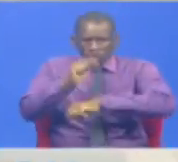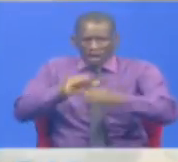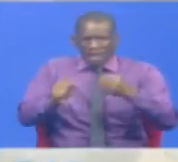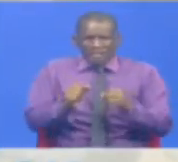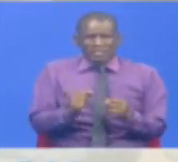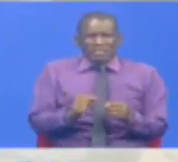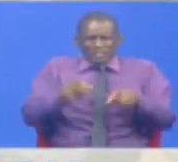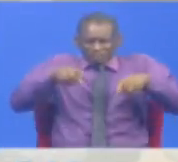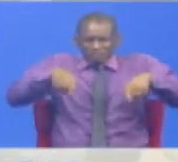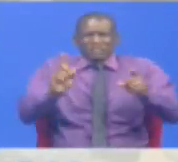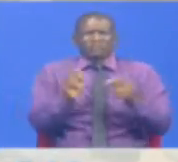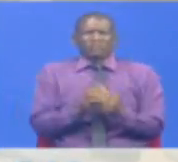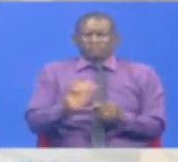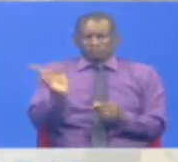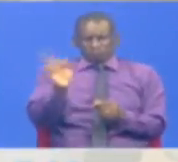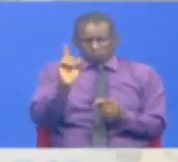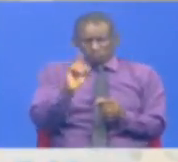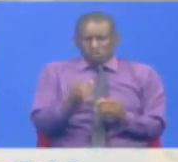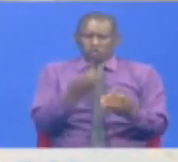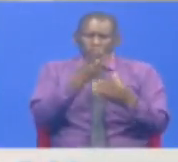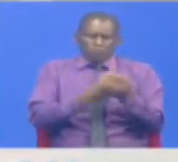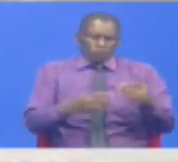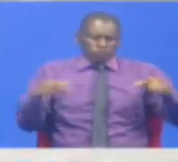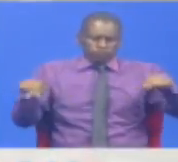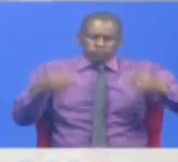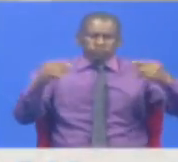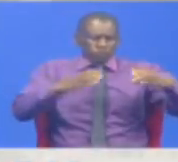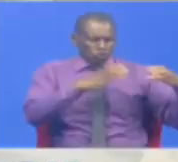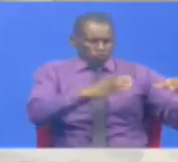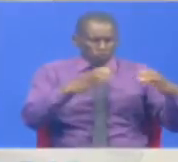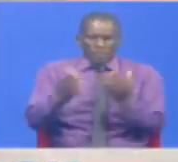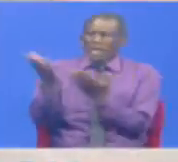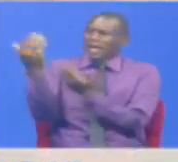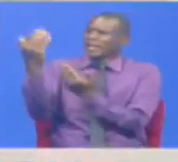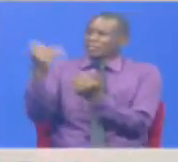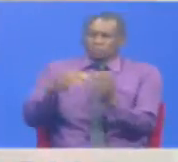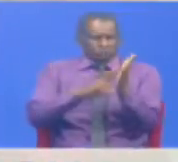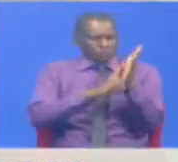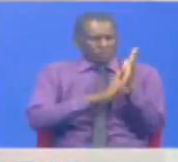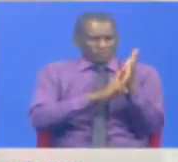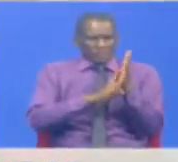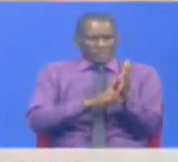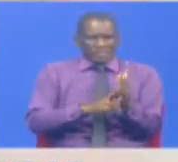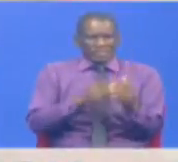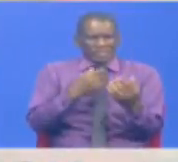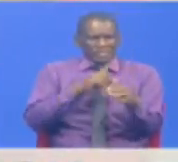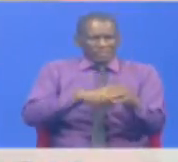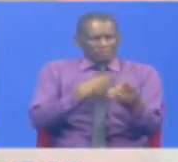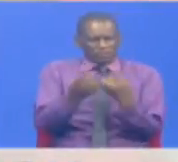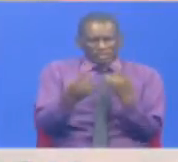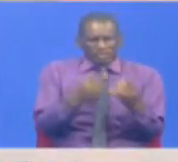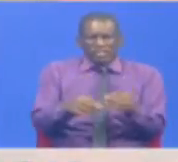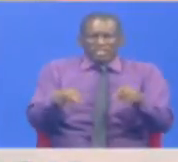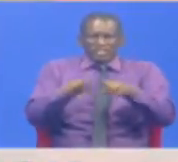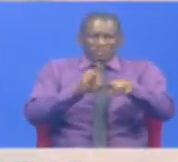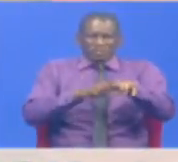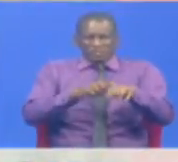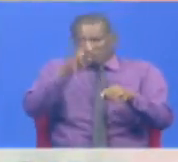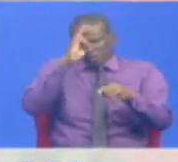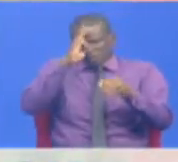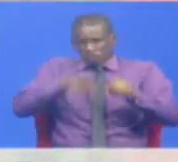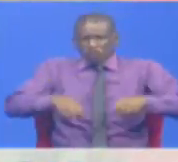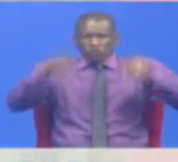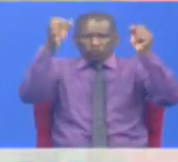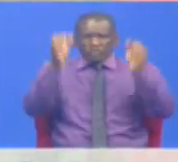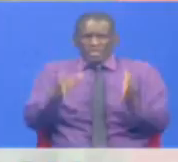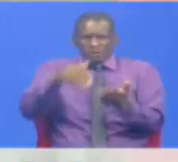own hands. The two warring communities are expected to be represented during discussions. Meanwhile, police officers have